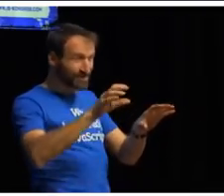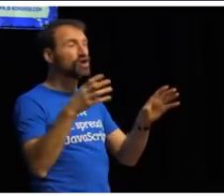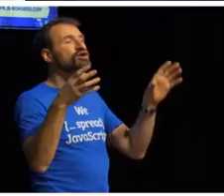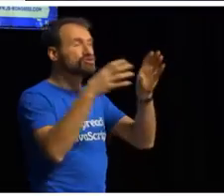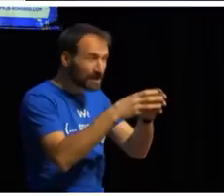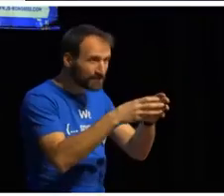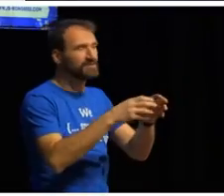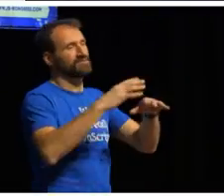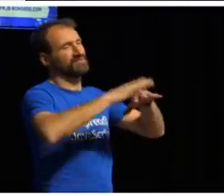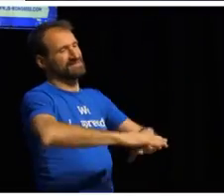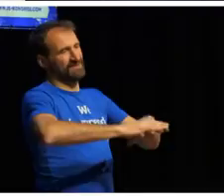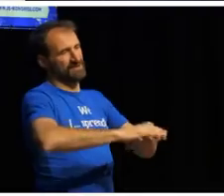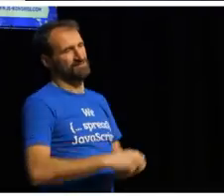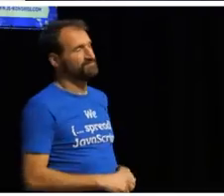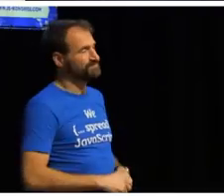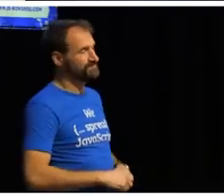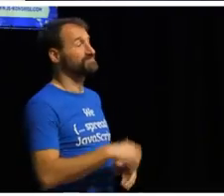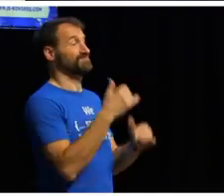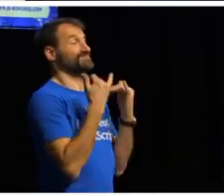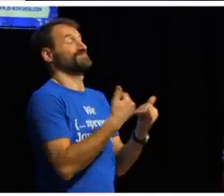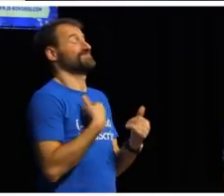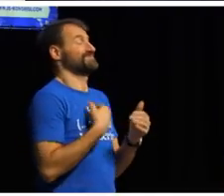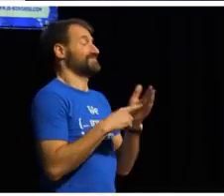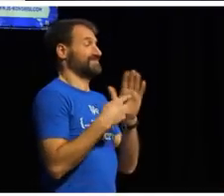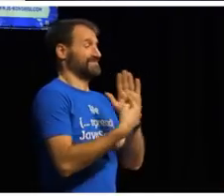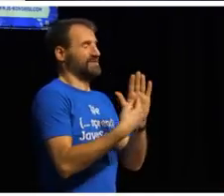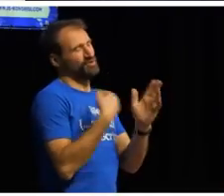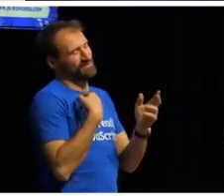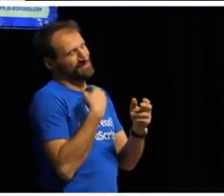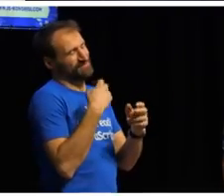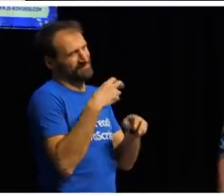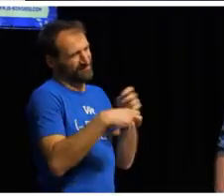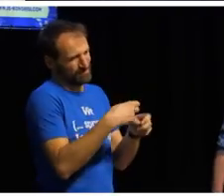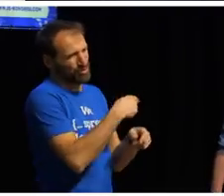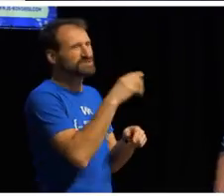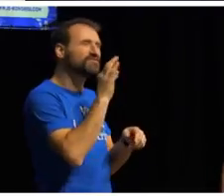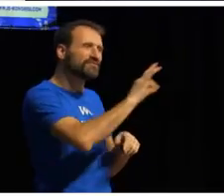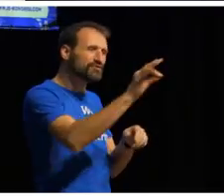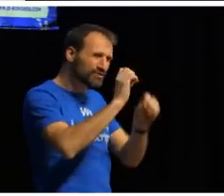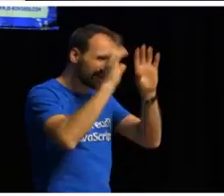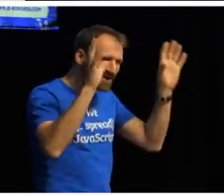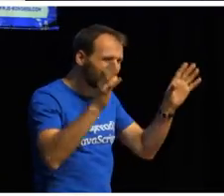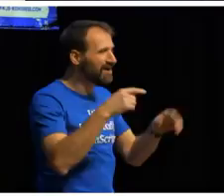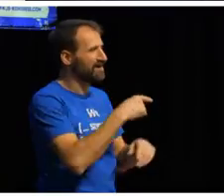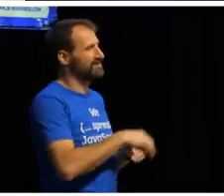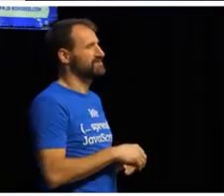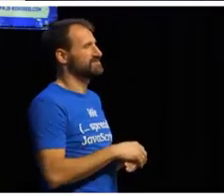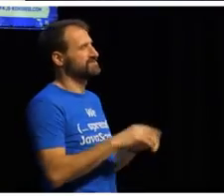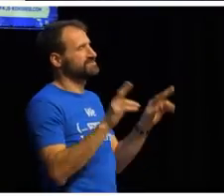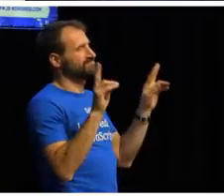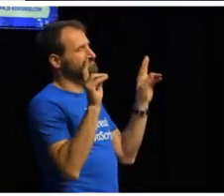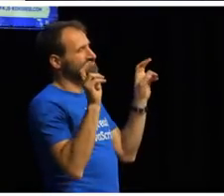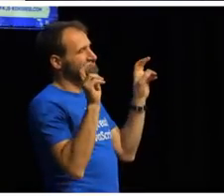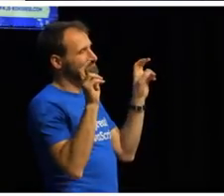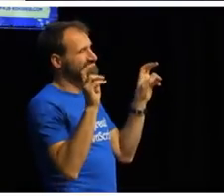And what I'm going to show you here, what I'm using to make the point clear, is the so-called TensorFlow playground, something